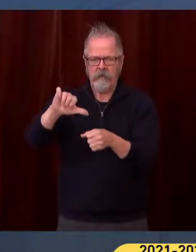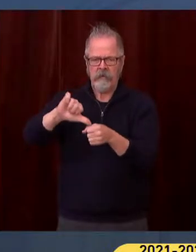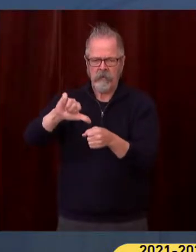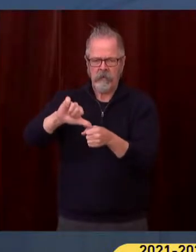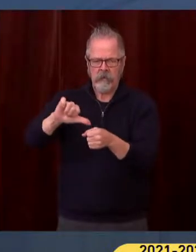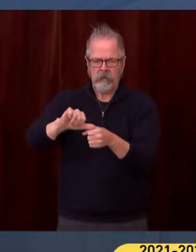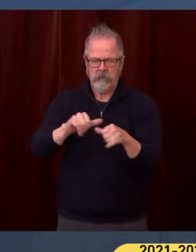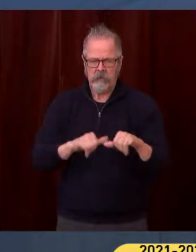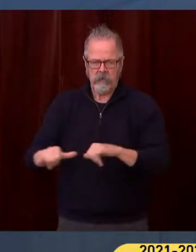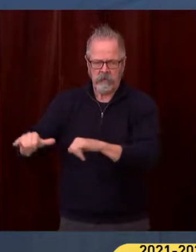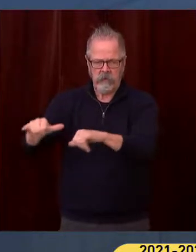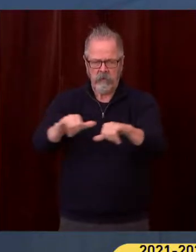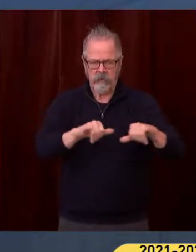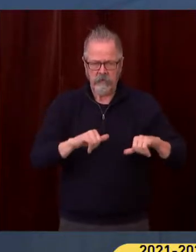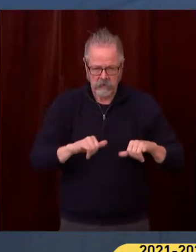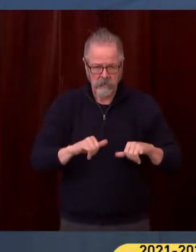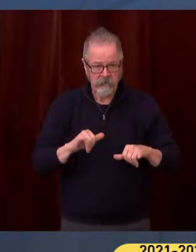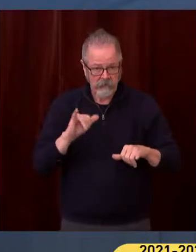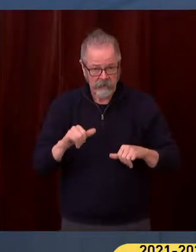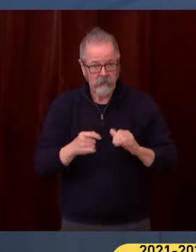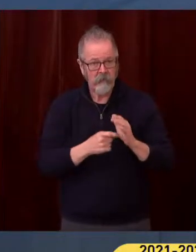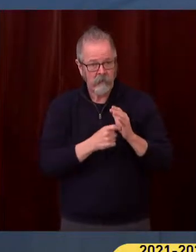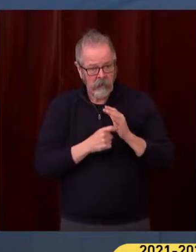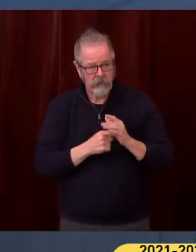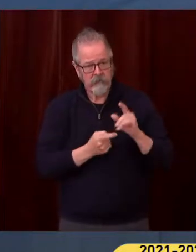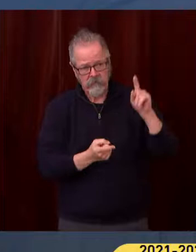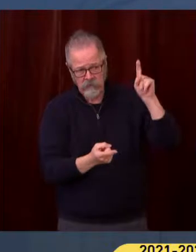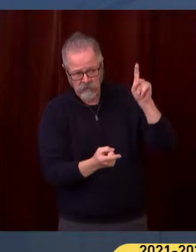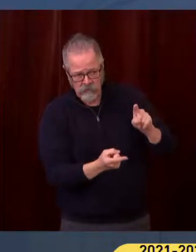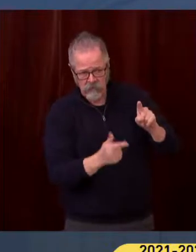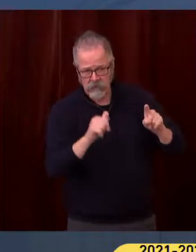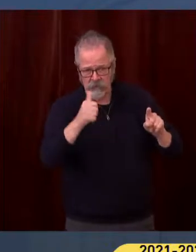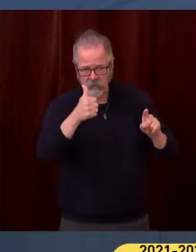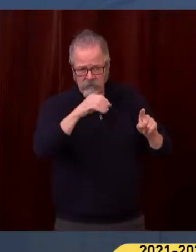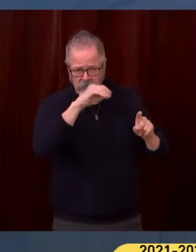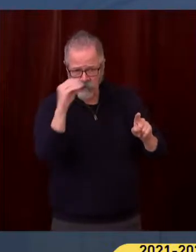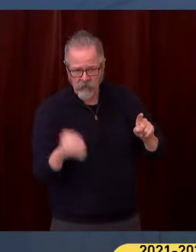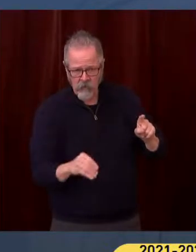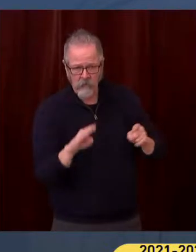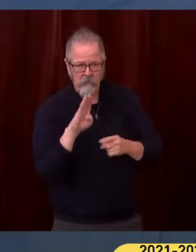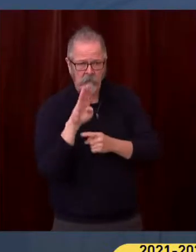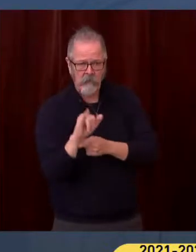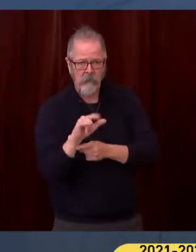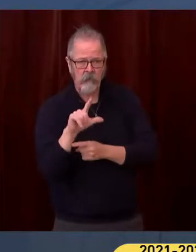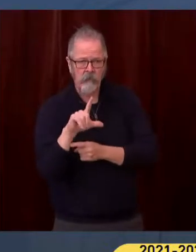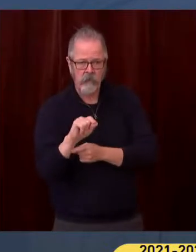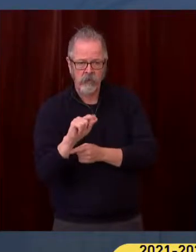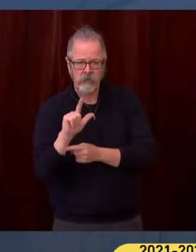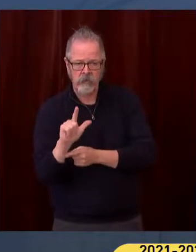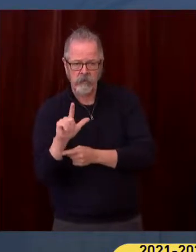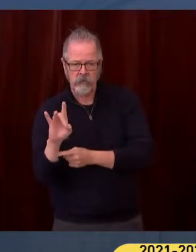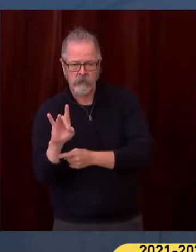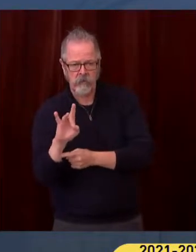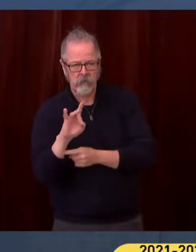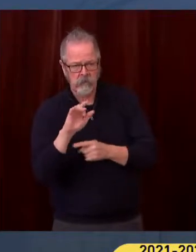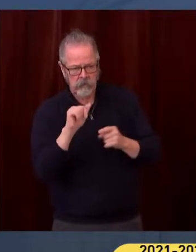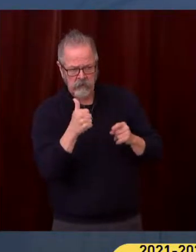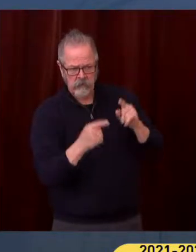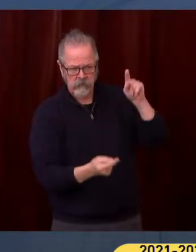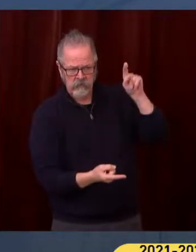and by 20 percent by 2035 and further reductions to meet our 2050 limits.